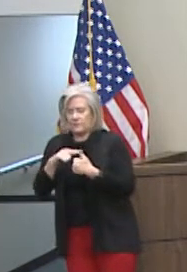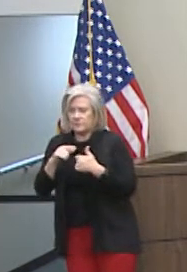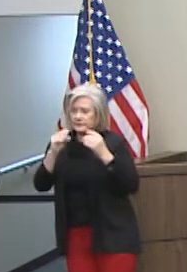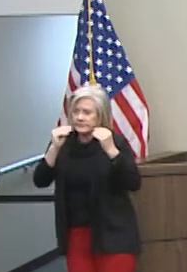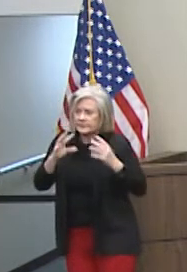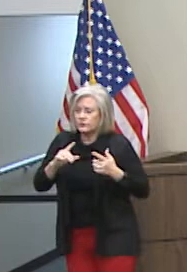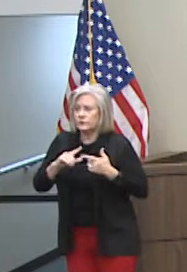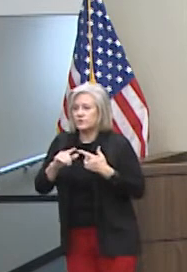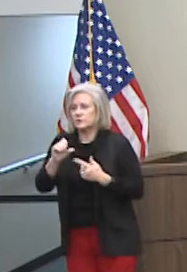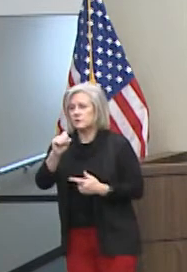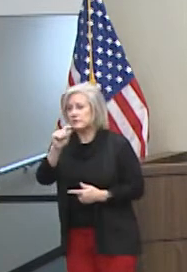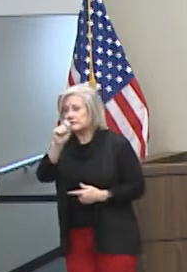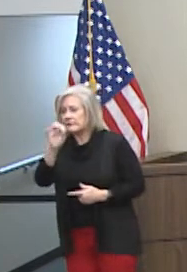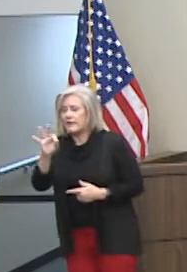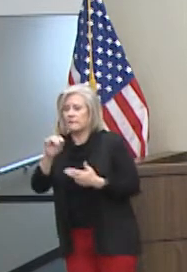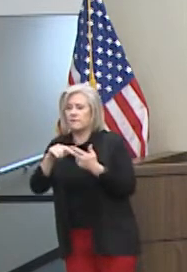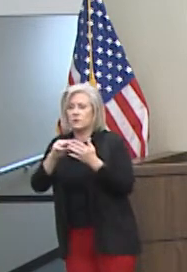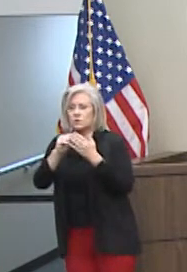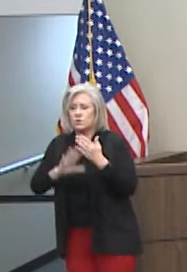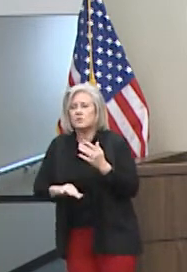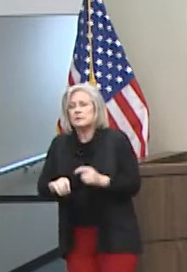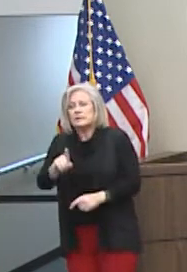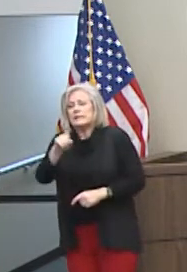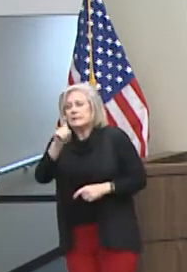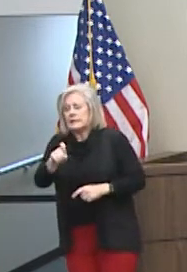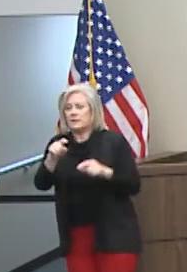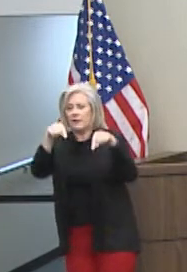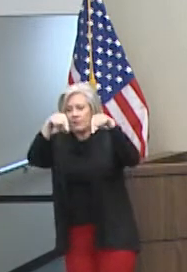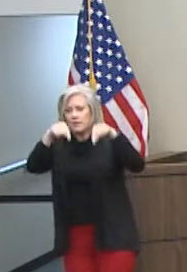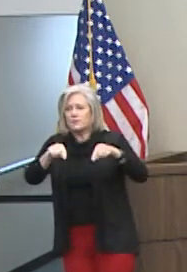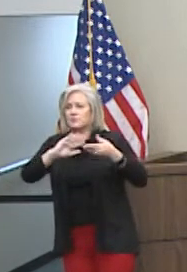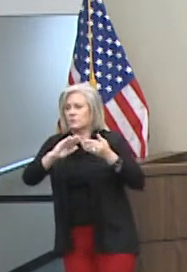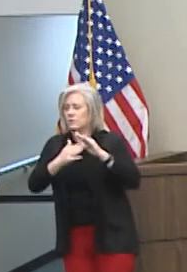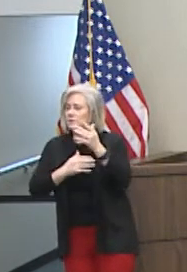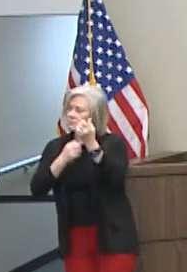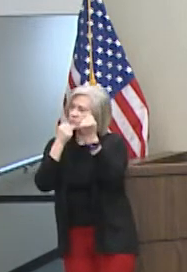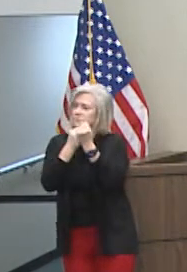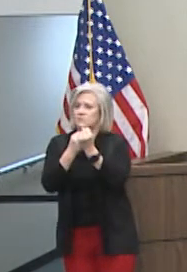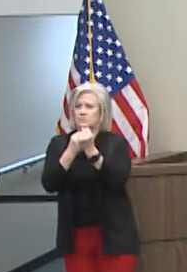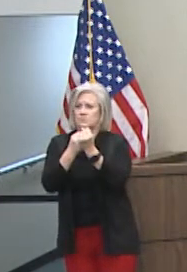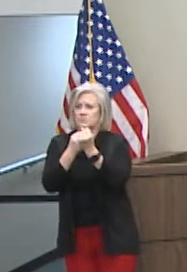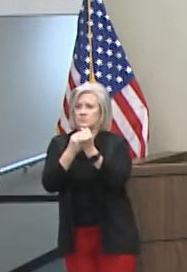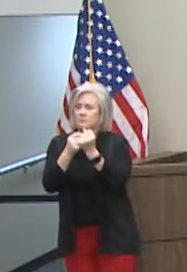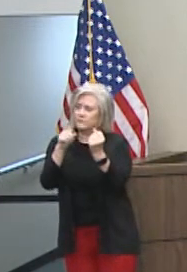our students need the support of this community more than ever.